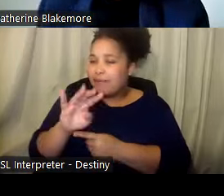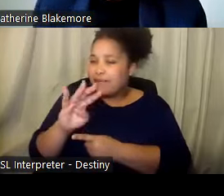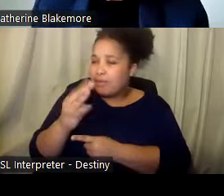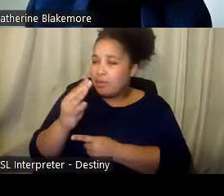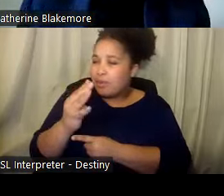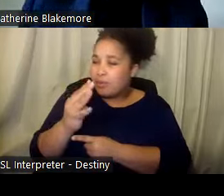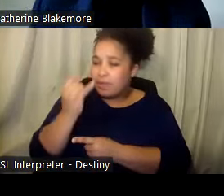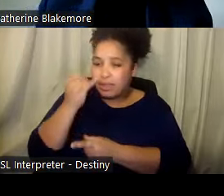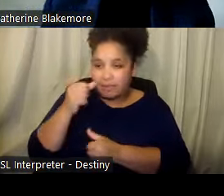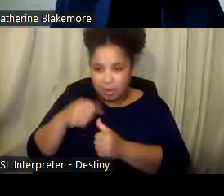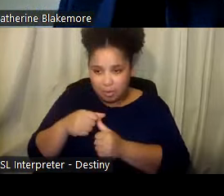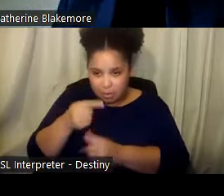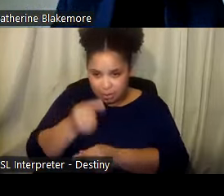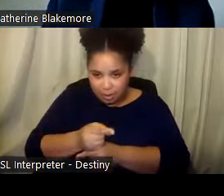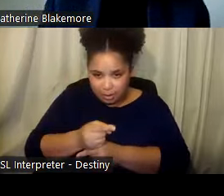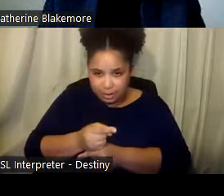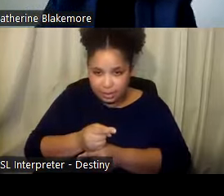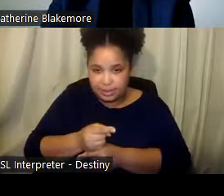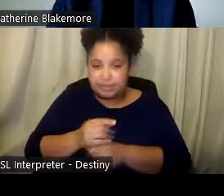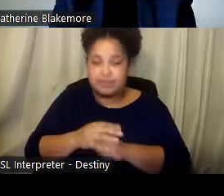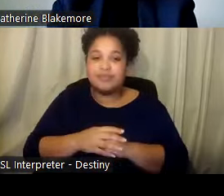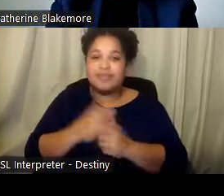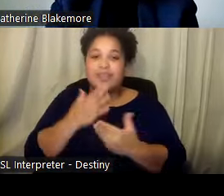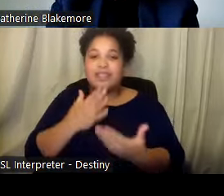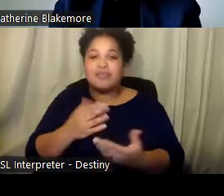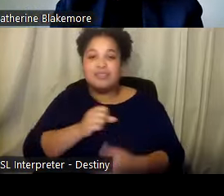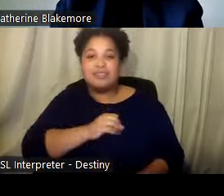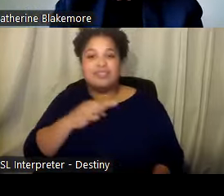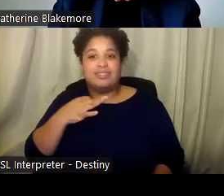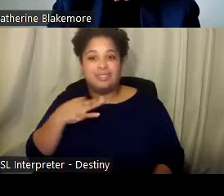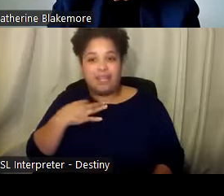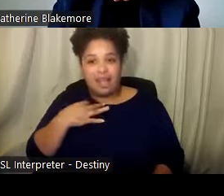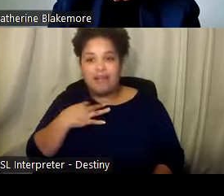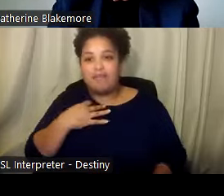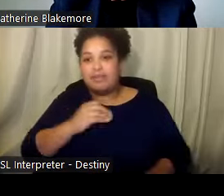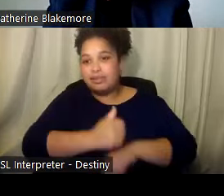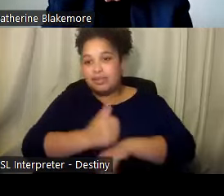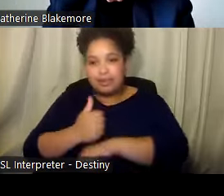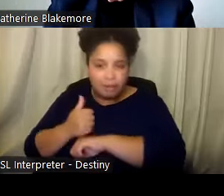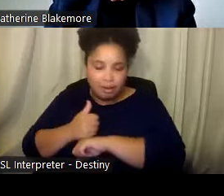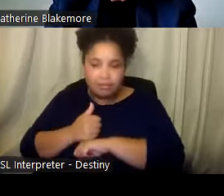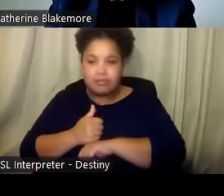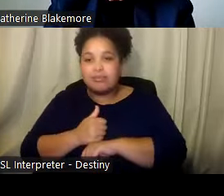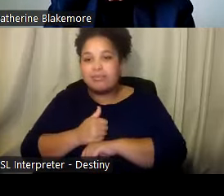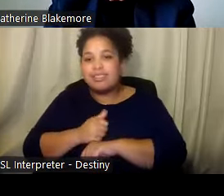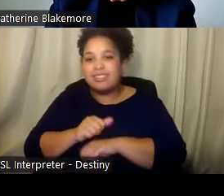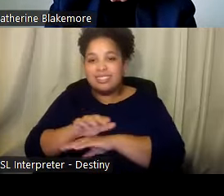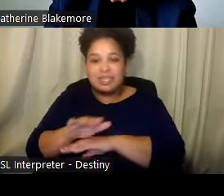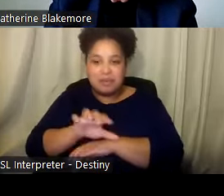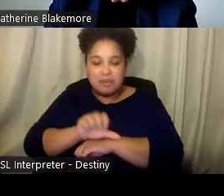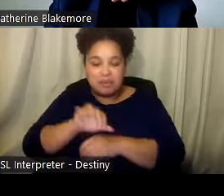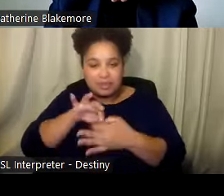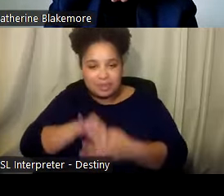I'm remembering correctly. Thanks to the staff for getting all of those set up and sending us appointments about those.